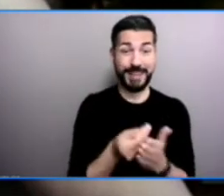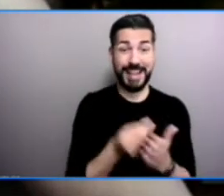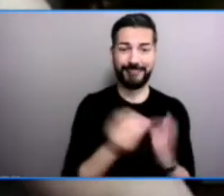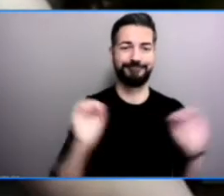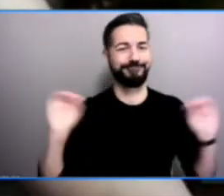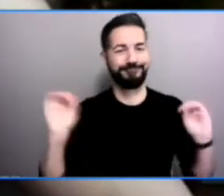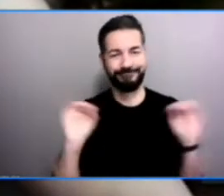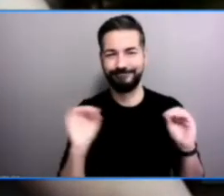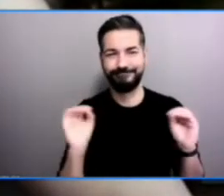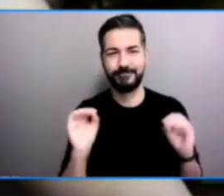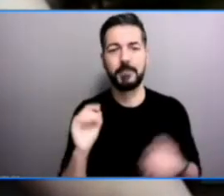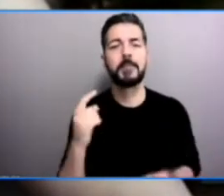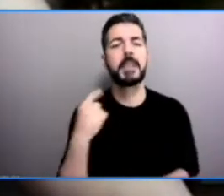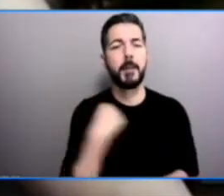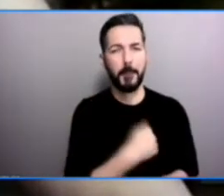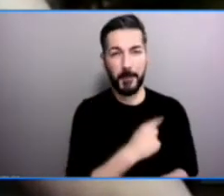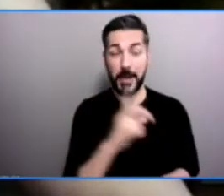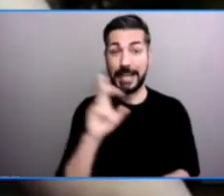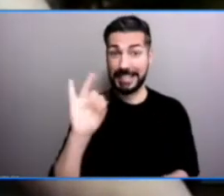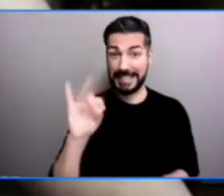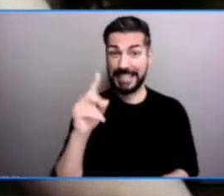issue.